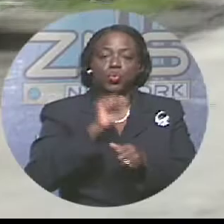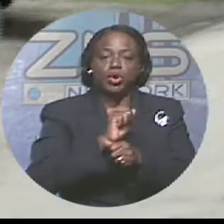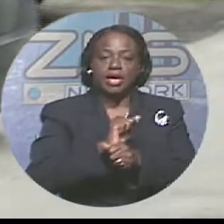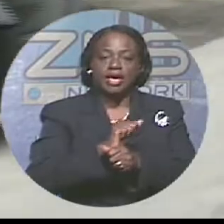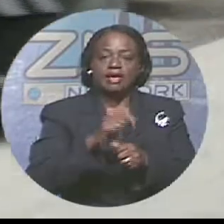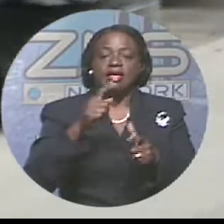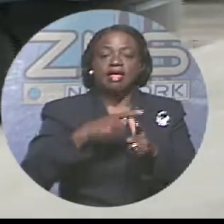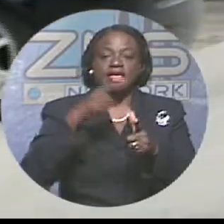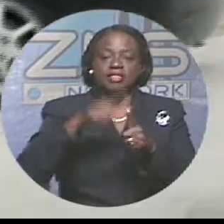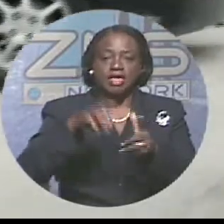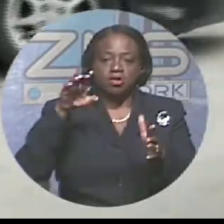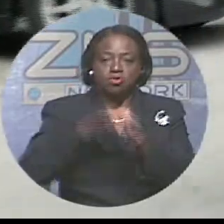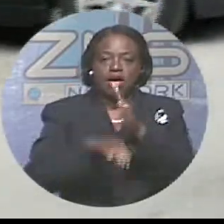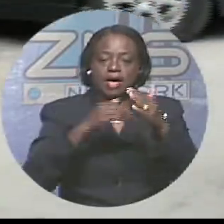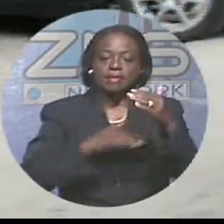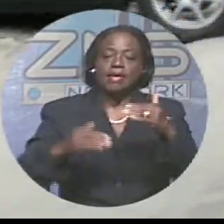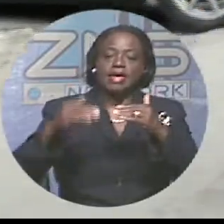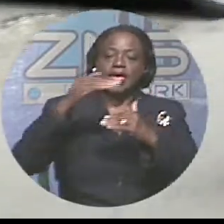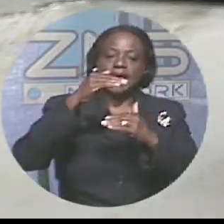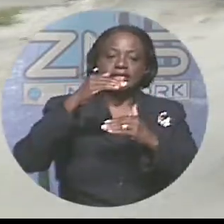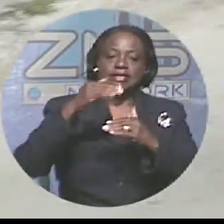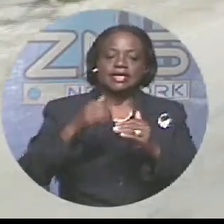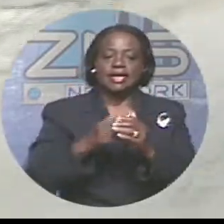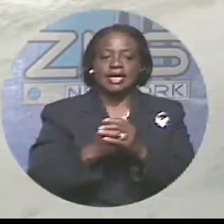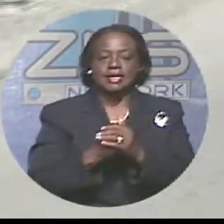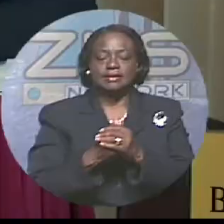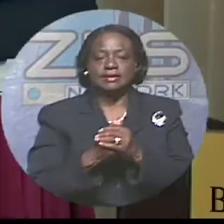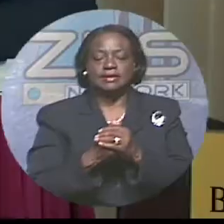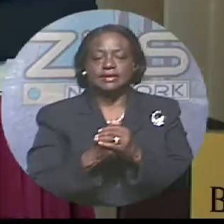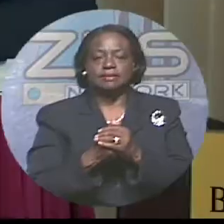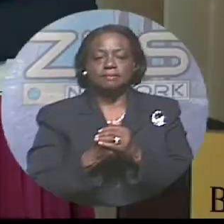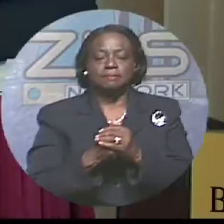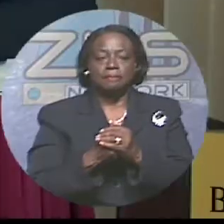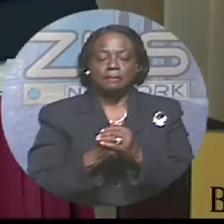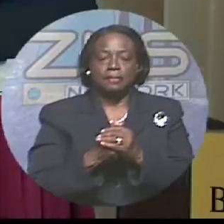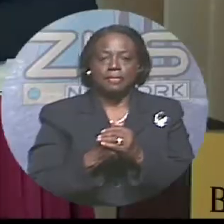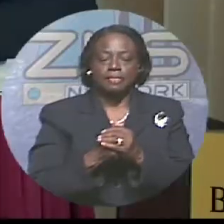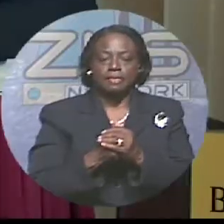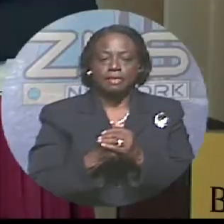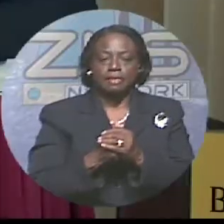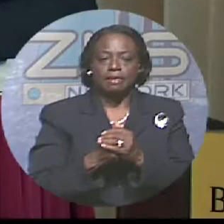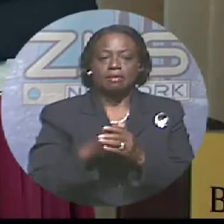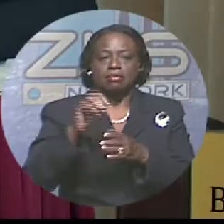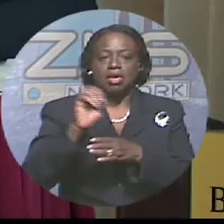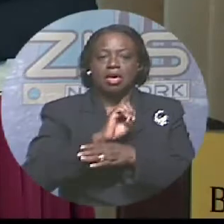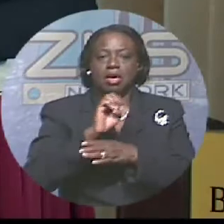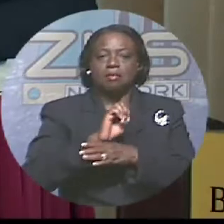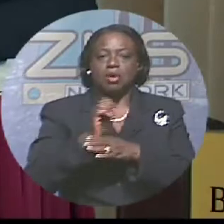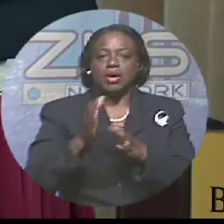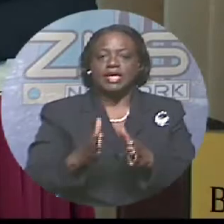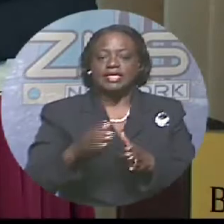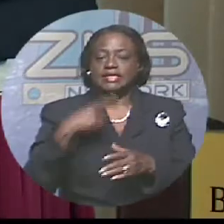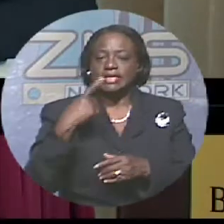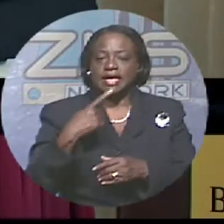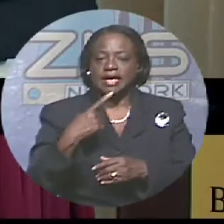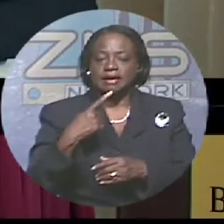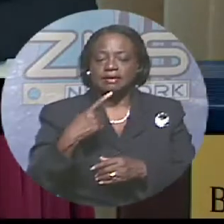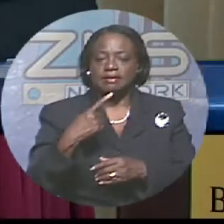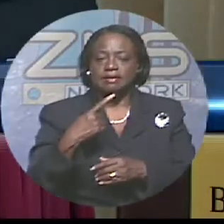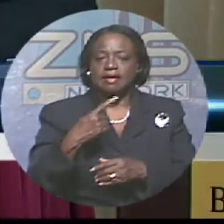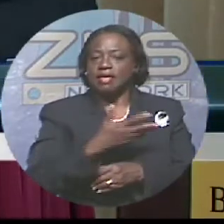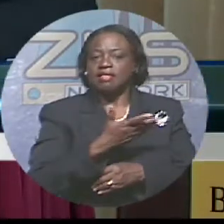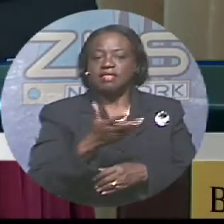will no doubt increase the level of employment among our young people. Employers have indicated that